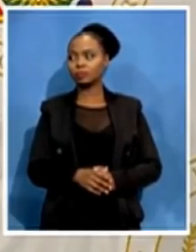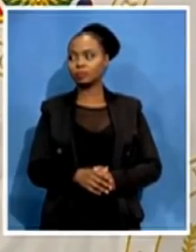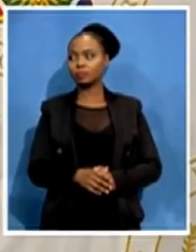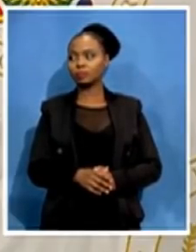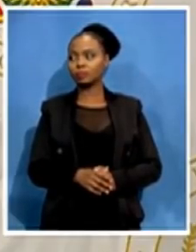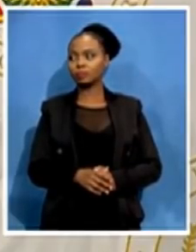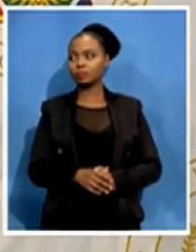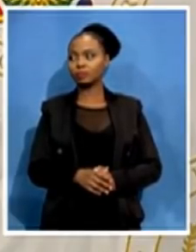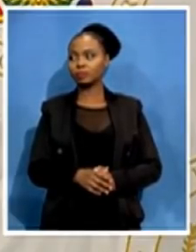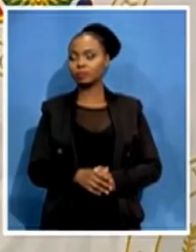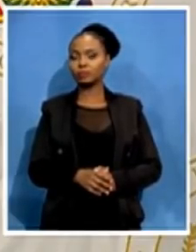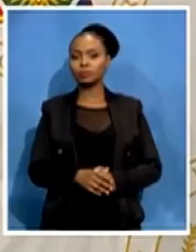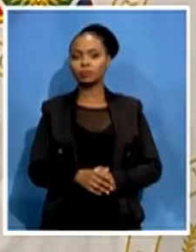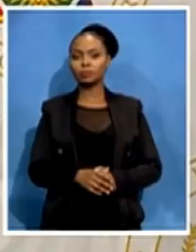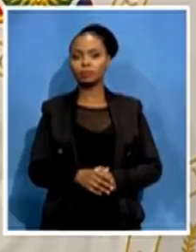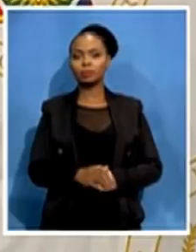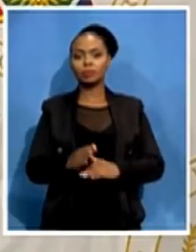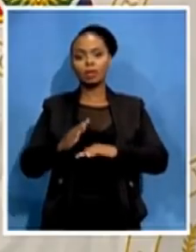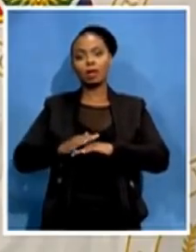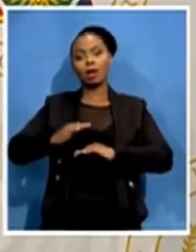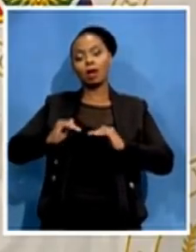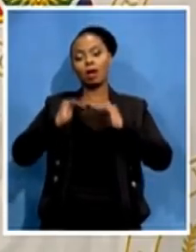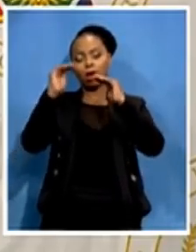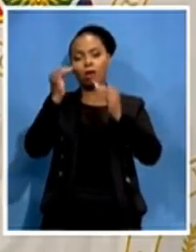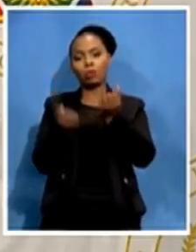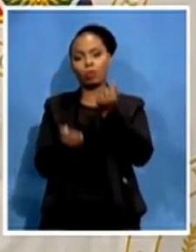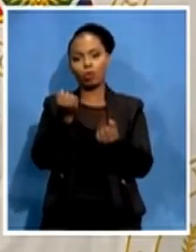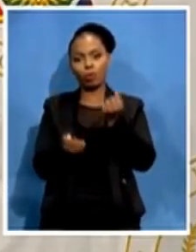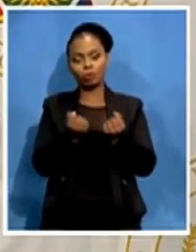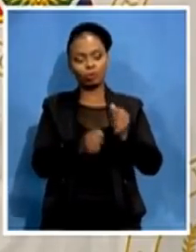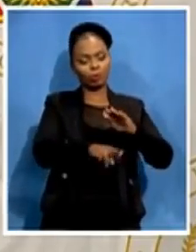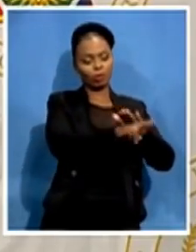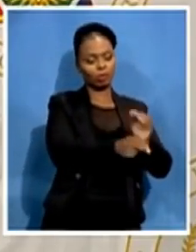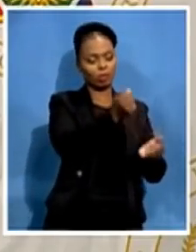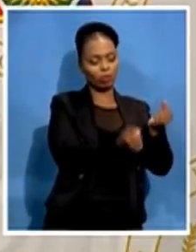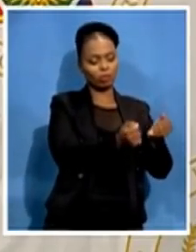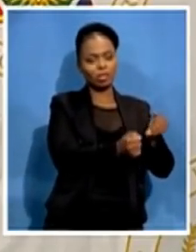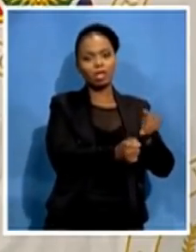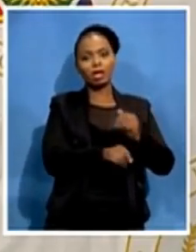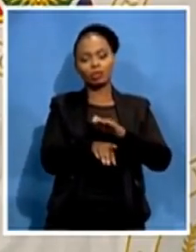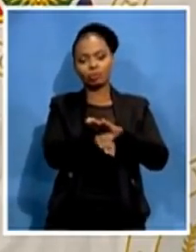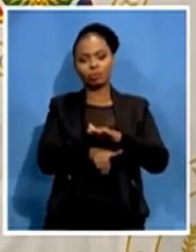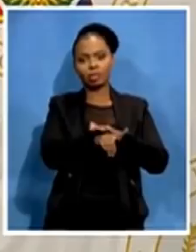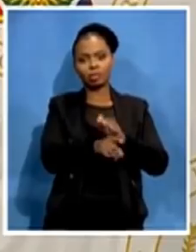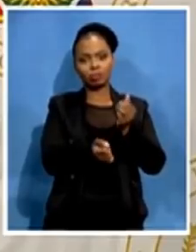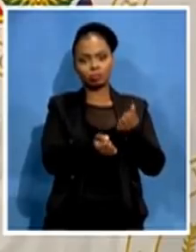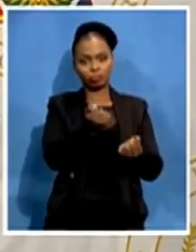level, at the regional court level, and at the district court level. During the lockdown,